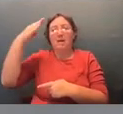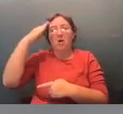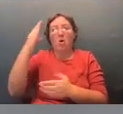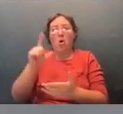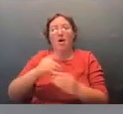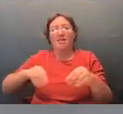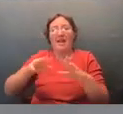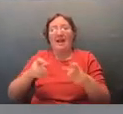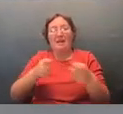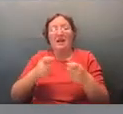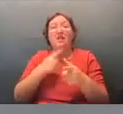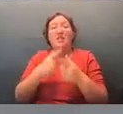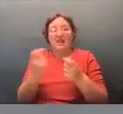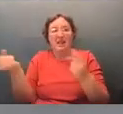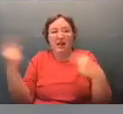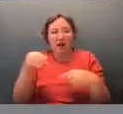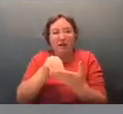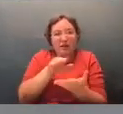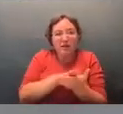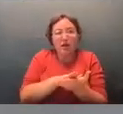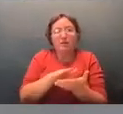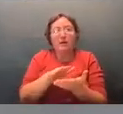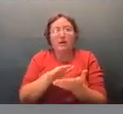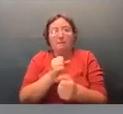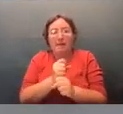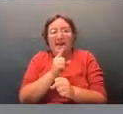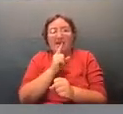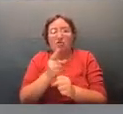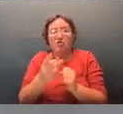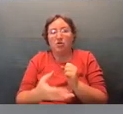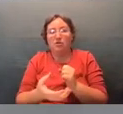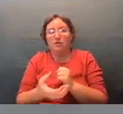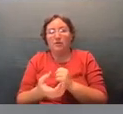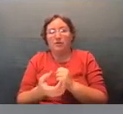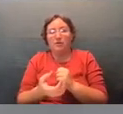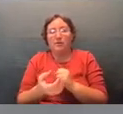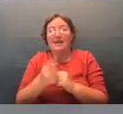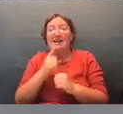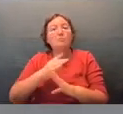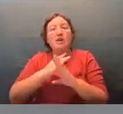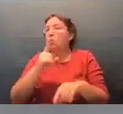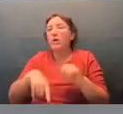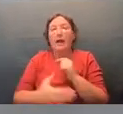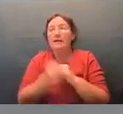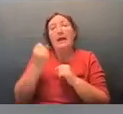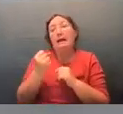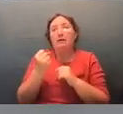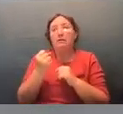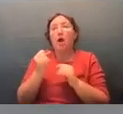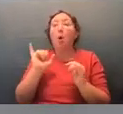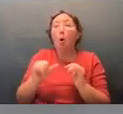come out and document it and make sure that it is used for it is protected for future people to